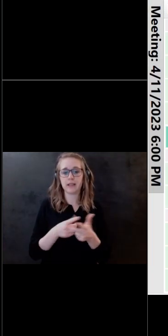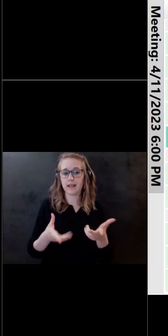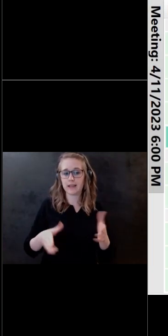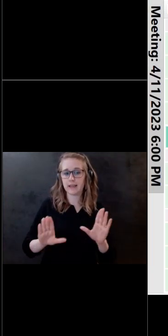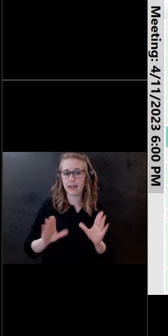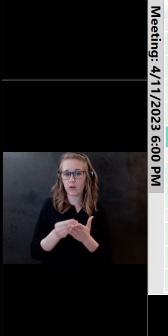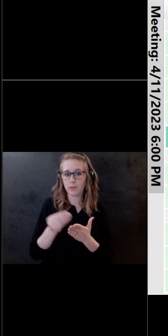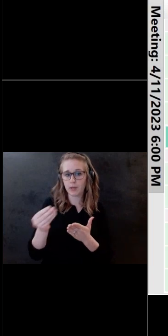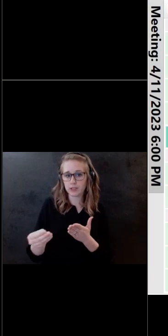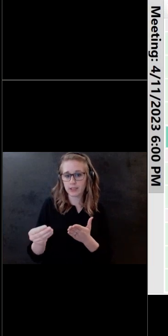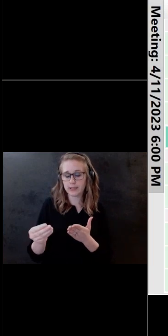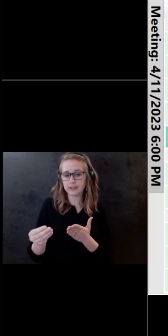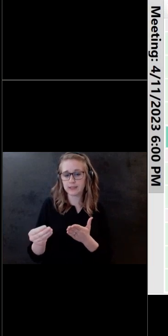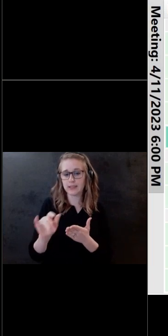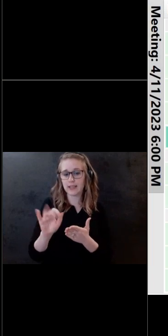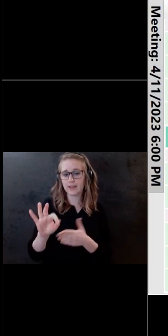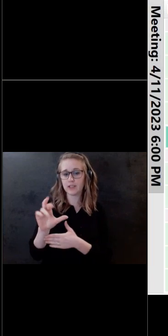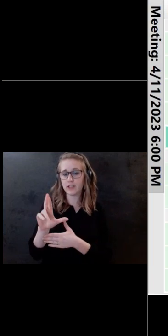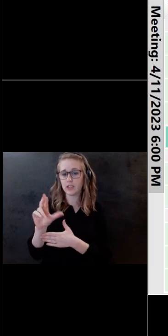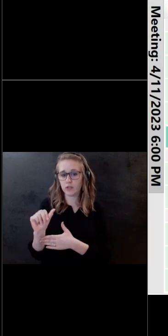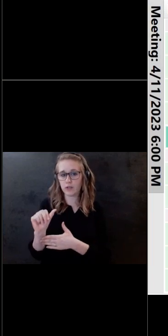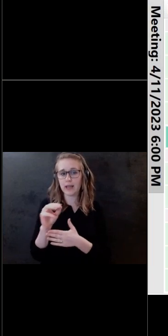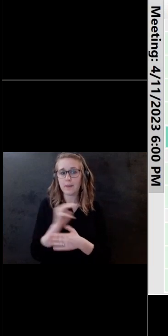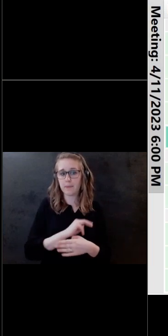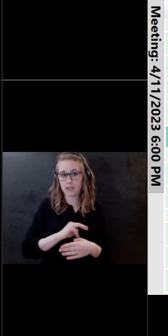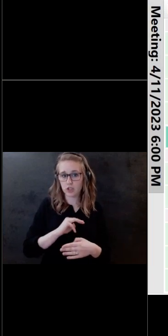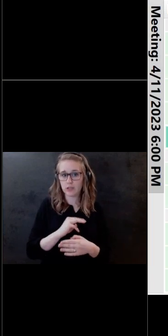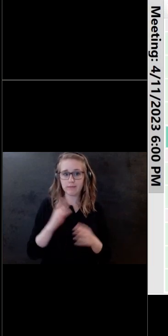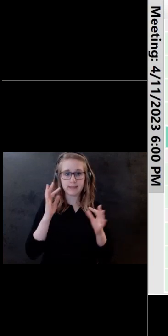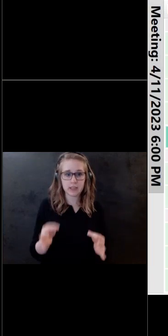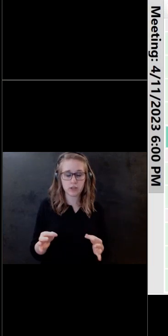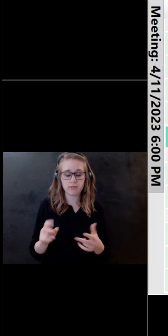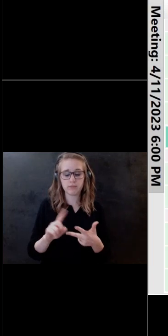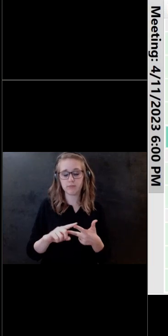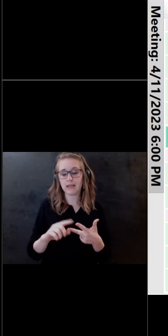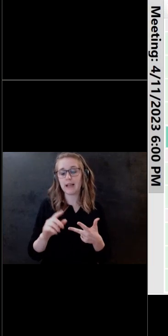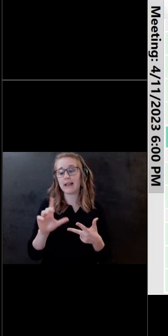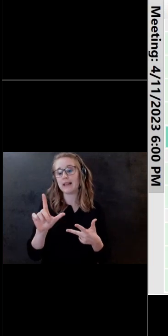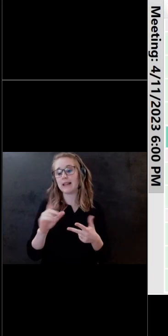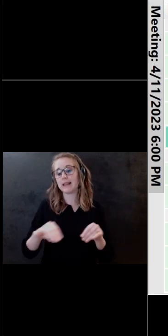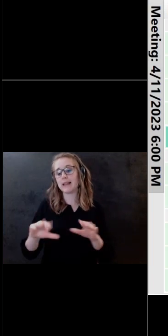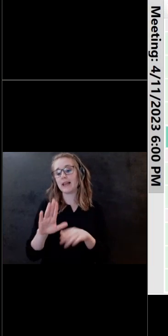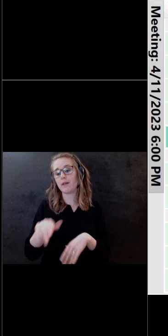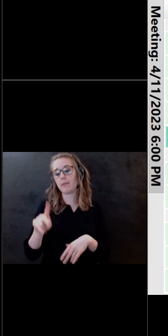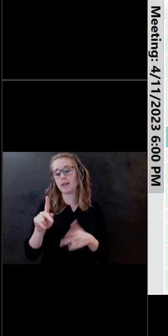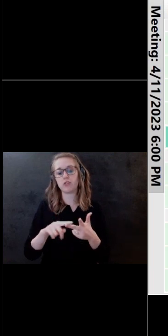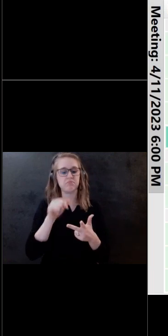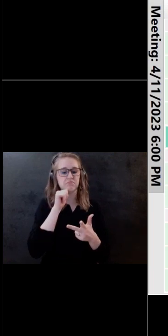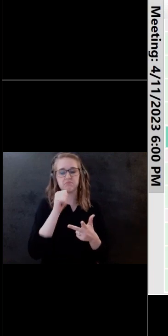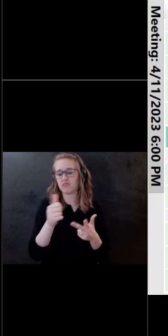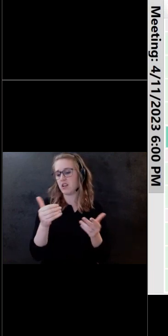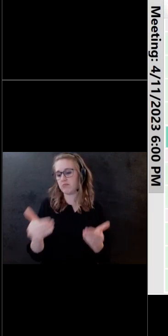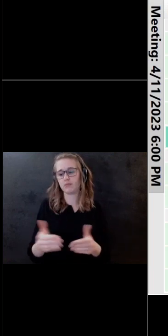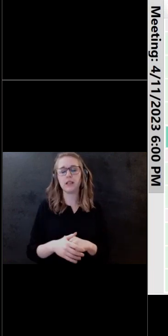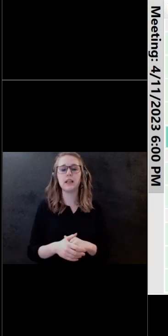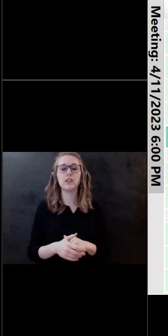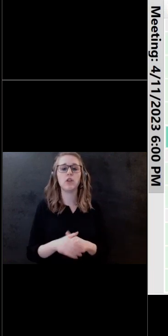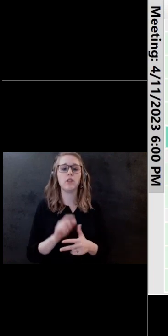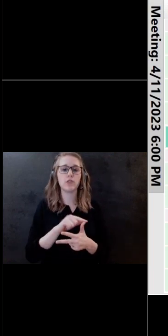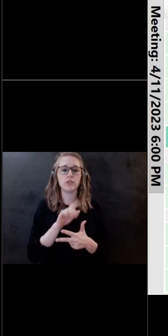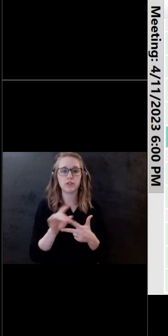purchase it, if it's in the CRA mission to do so, if it's to land bank, or it's not to pursue at all. So those are some other